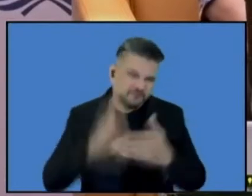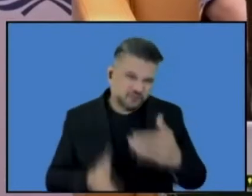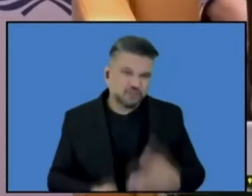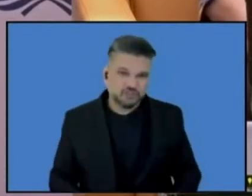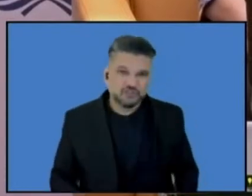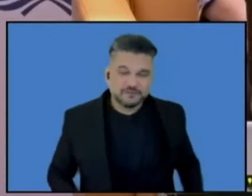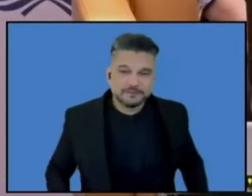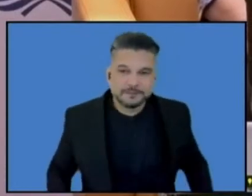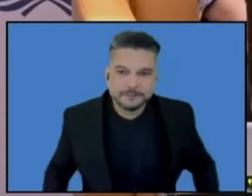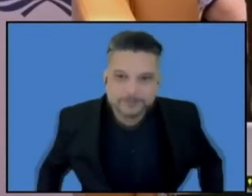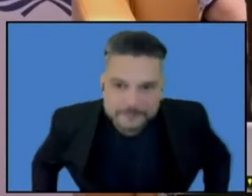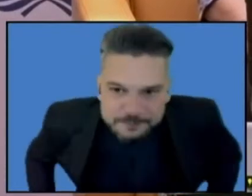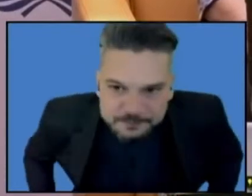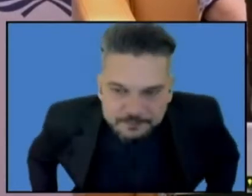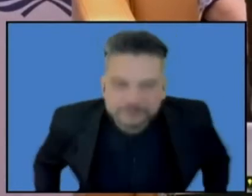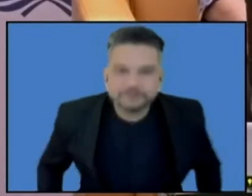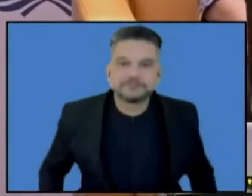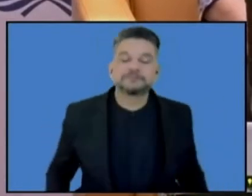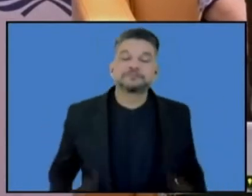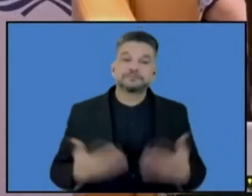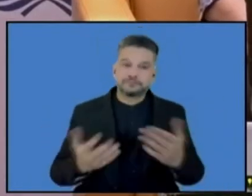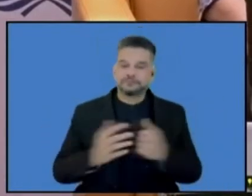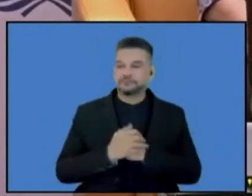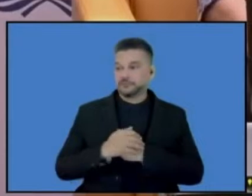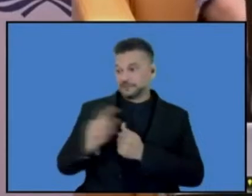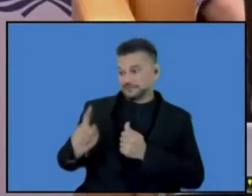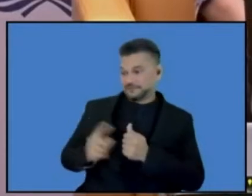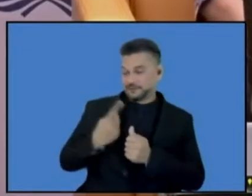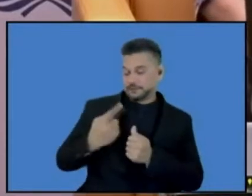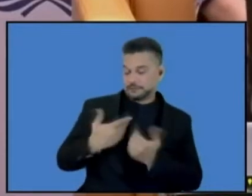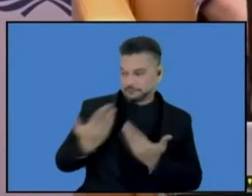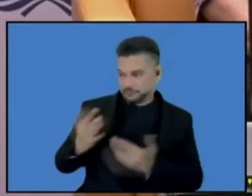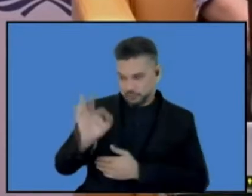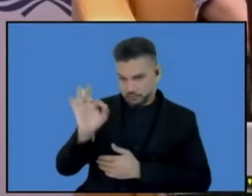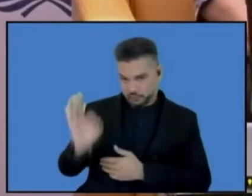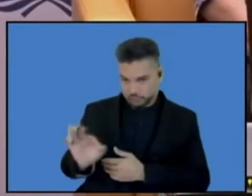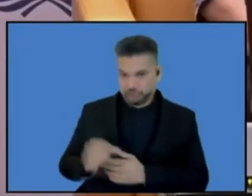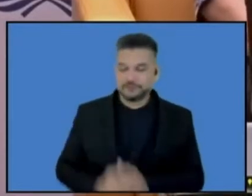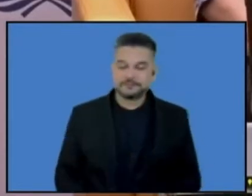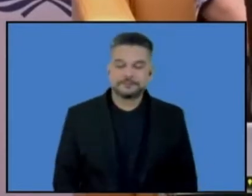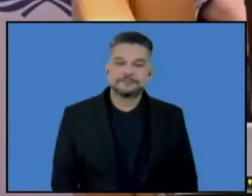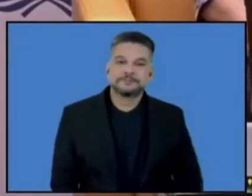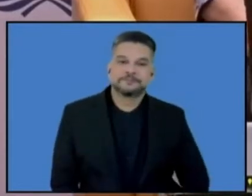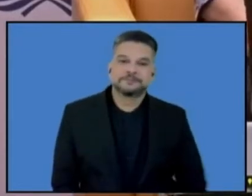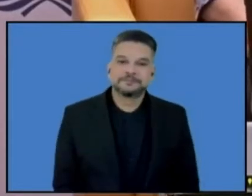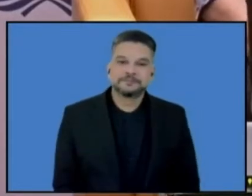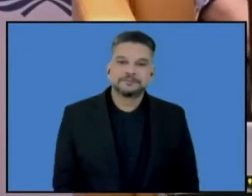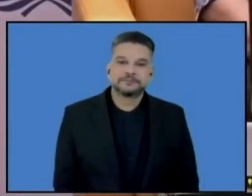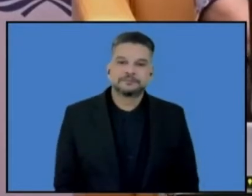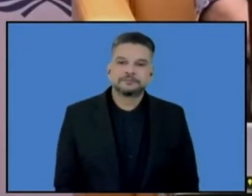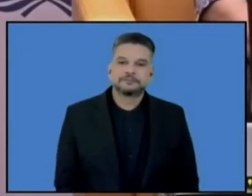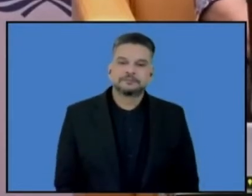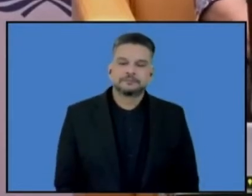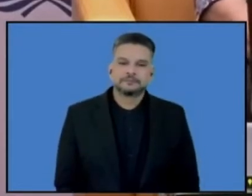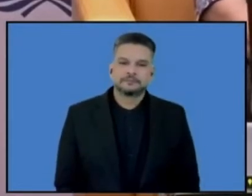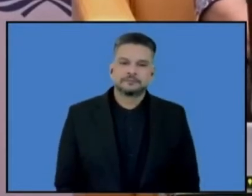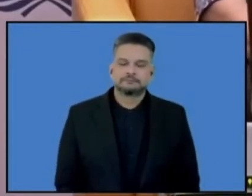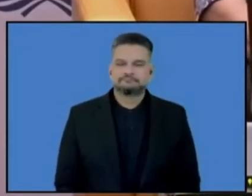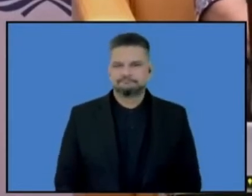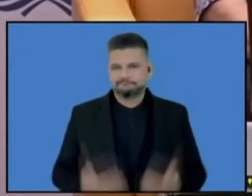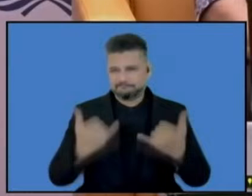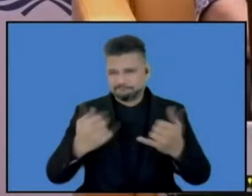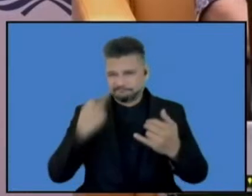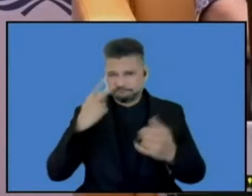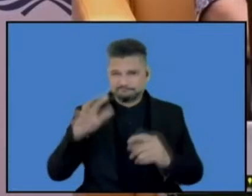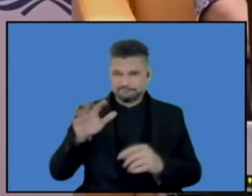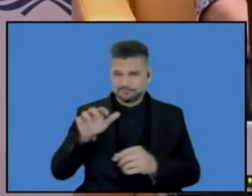Allow me, Mr. Bodiroja, to address the first question to you. Amid the demographic shifts in